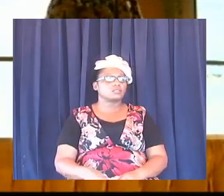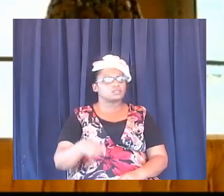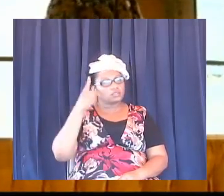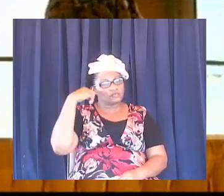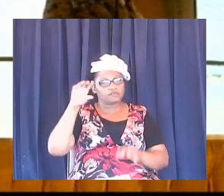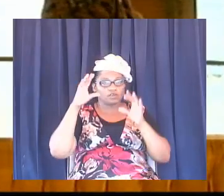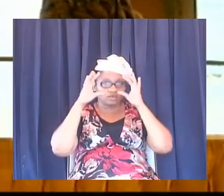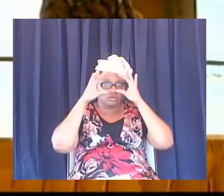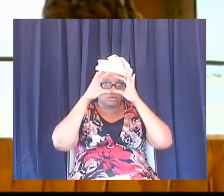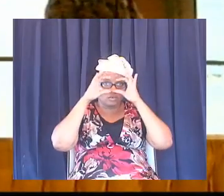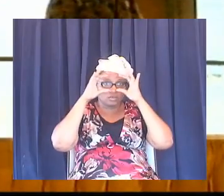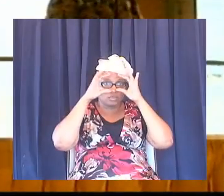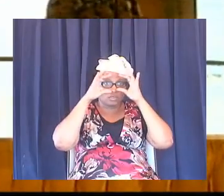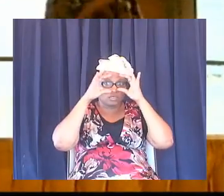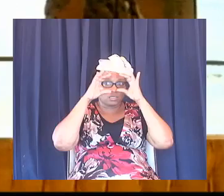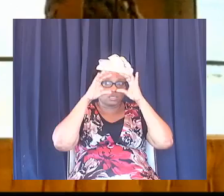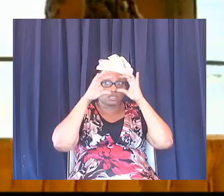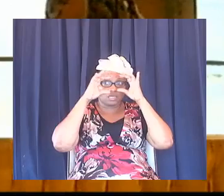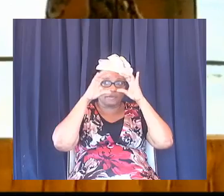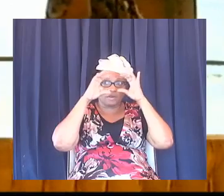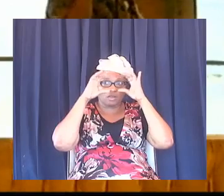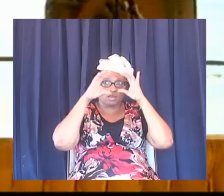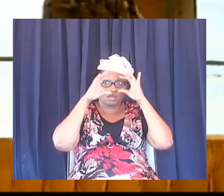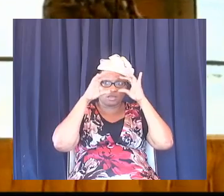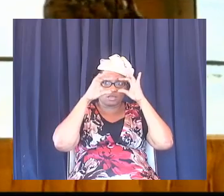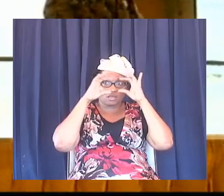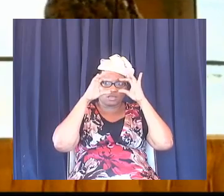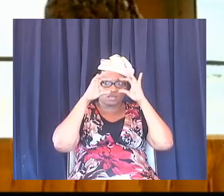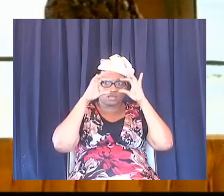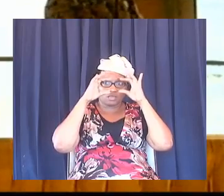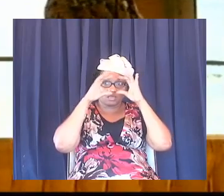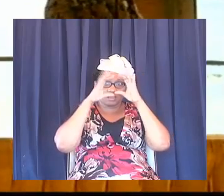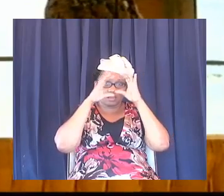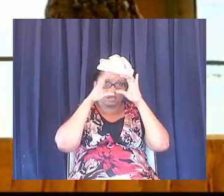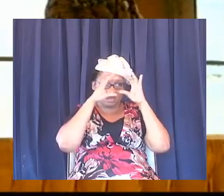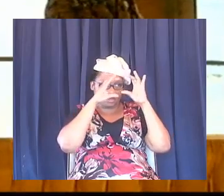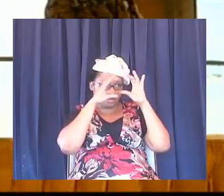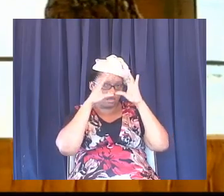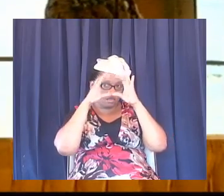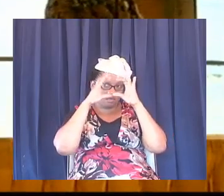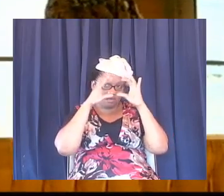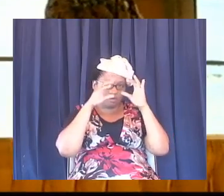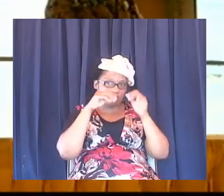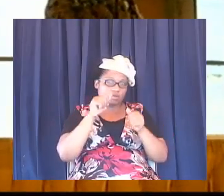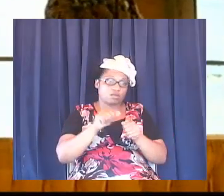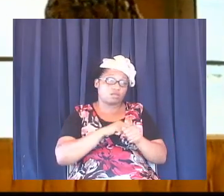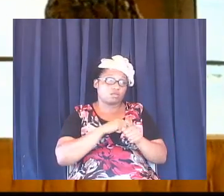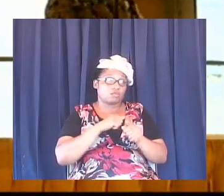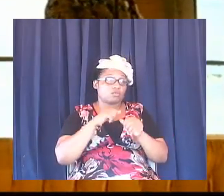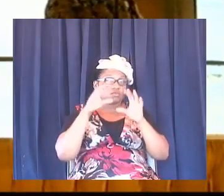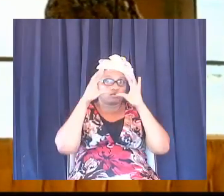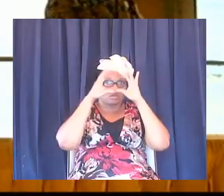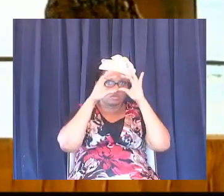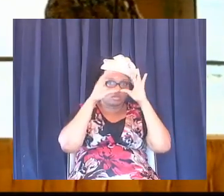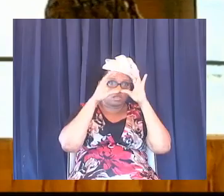the camera overseas. I understand that each camera is about $4,000.